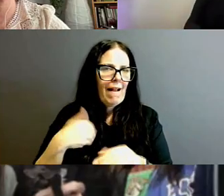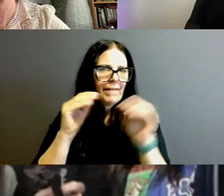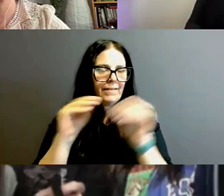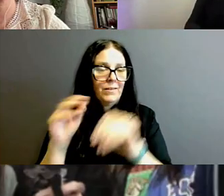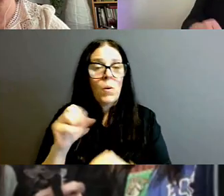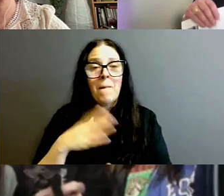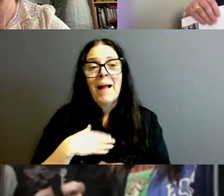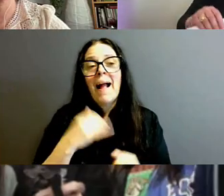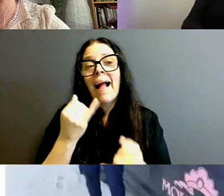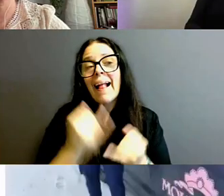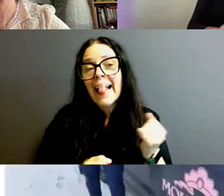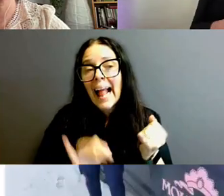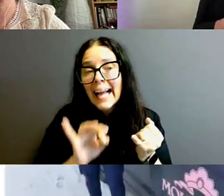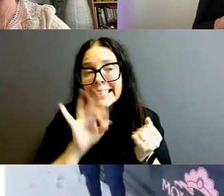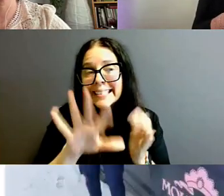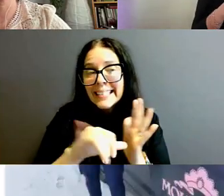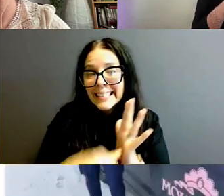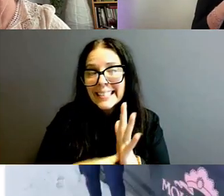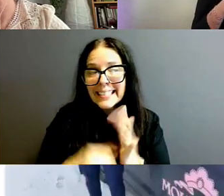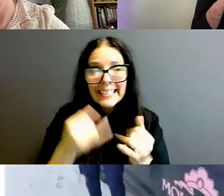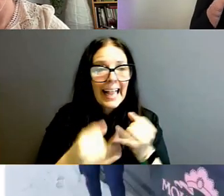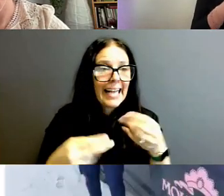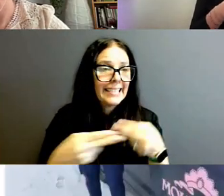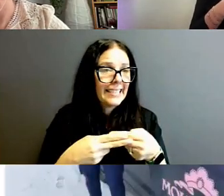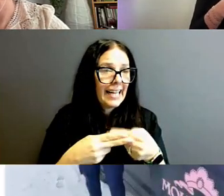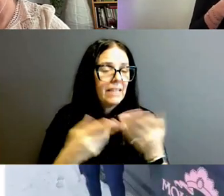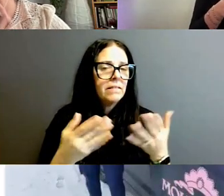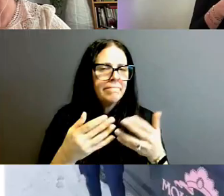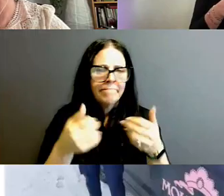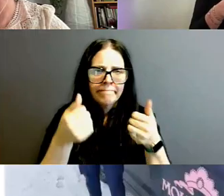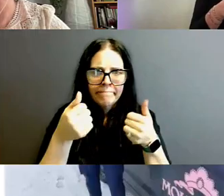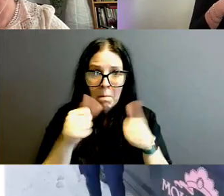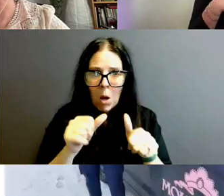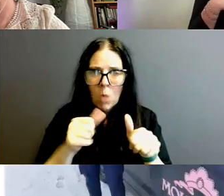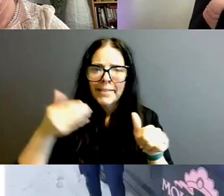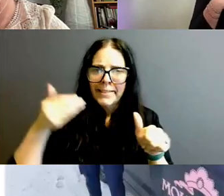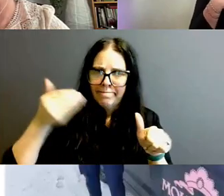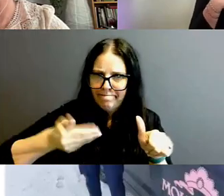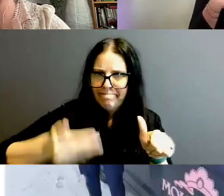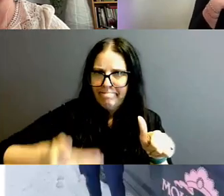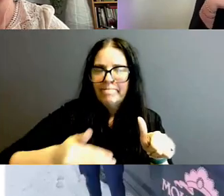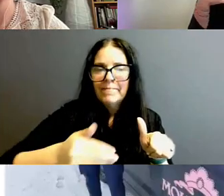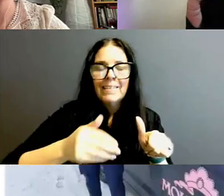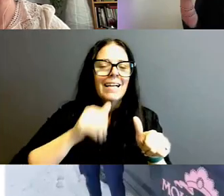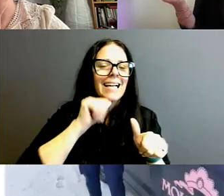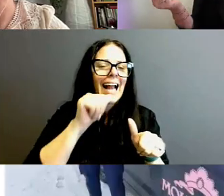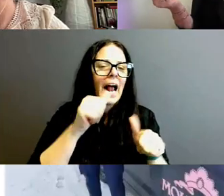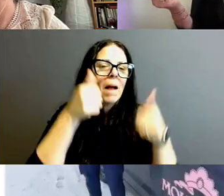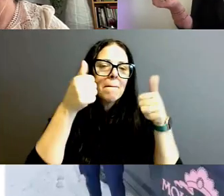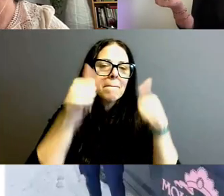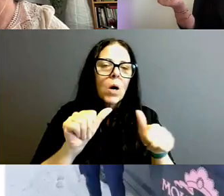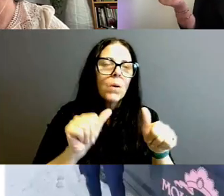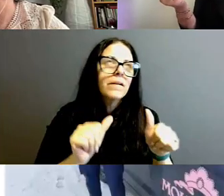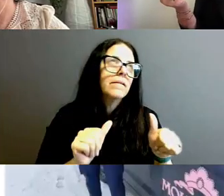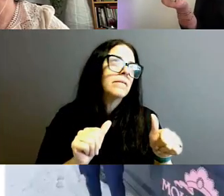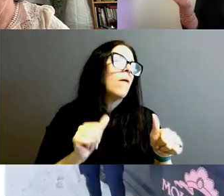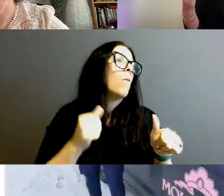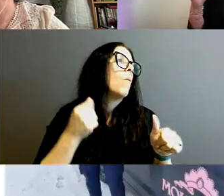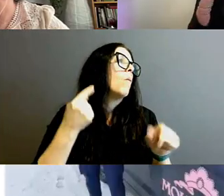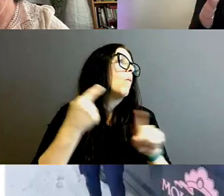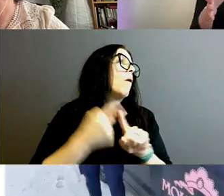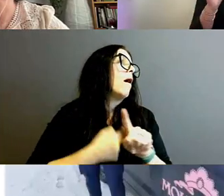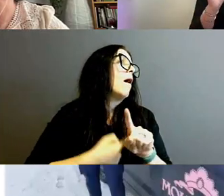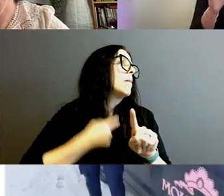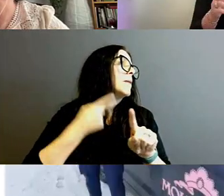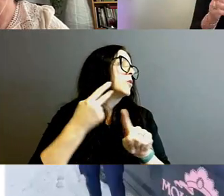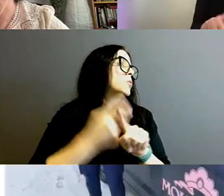takeaways, so the last slide is post consistently because you can't post one story and then 2 months later post again.